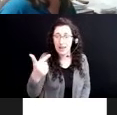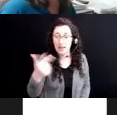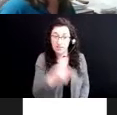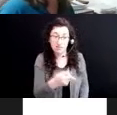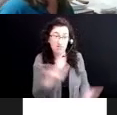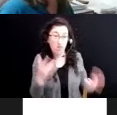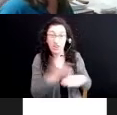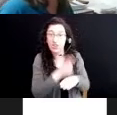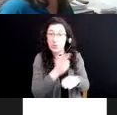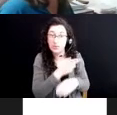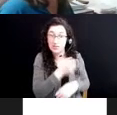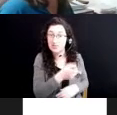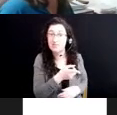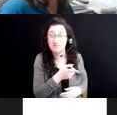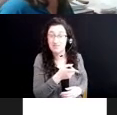by